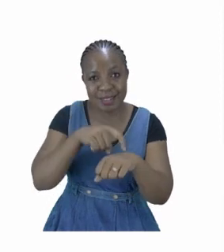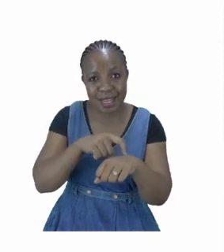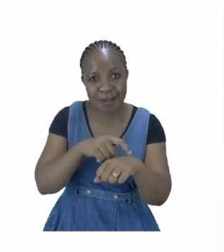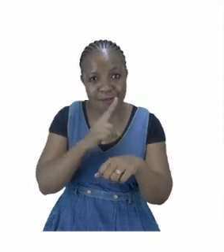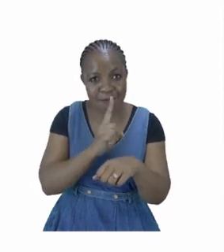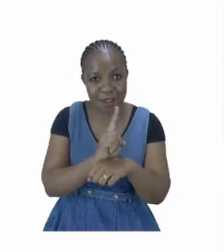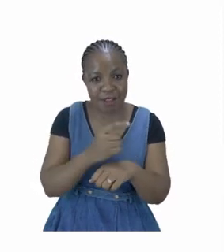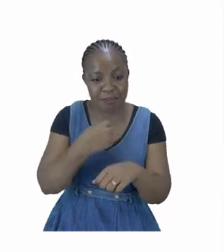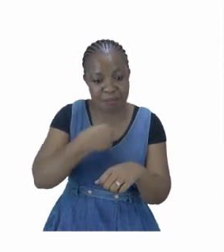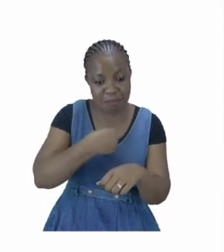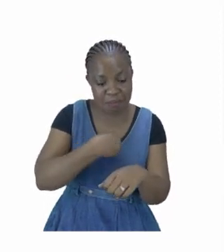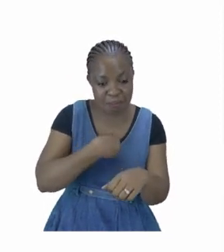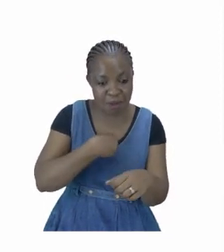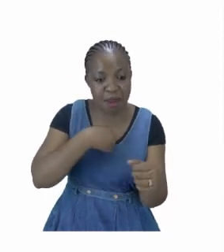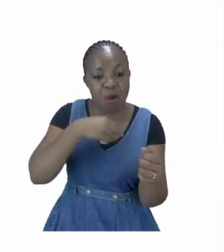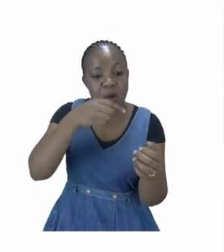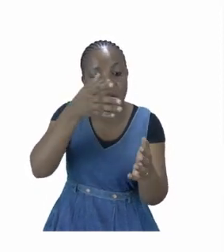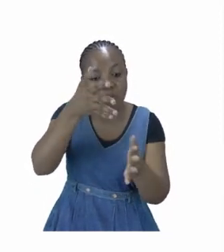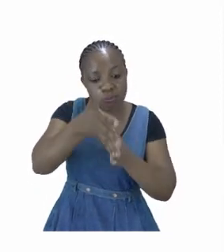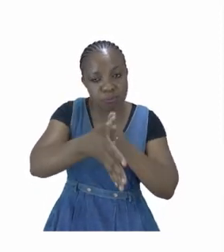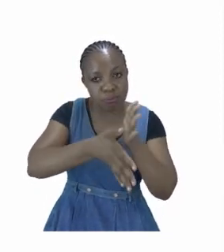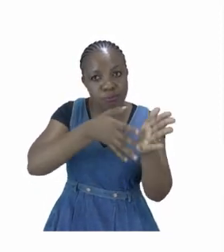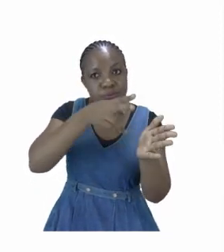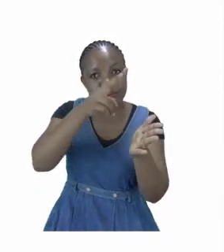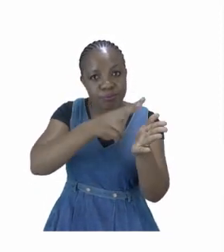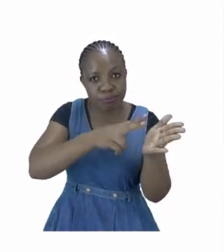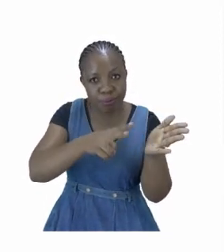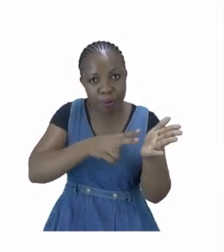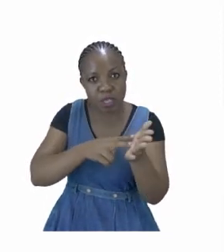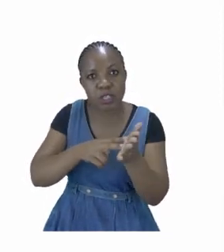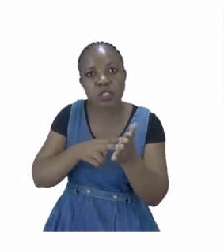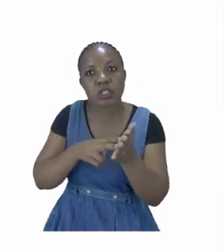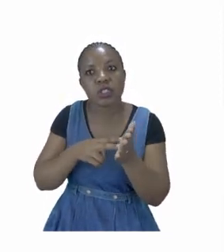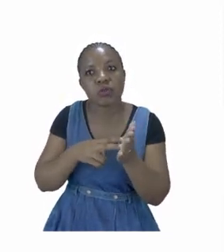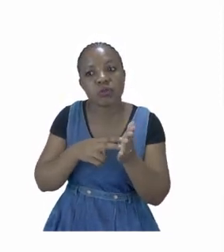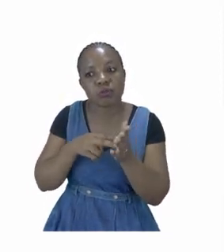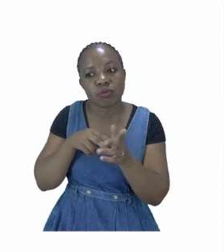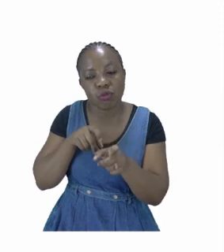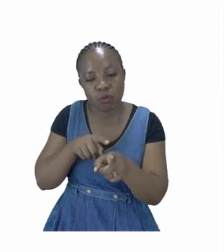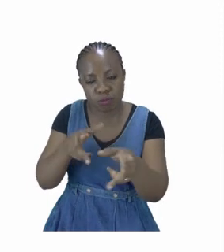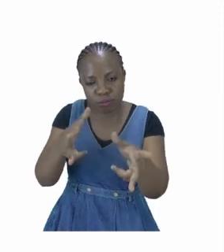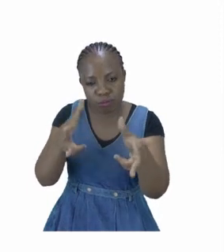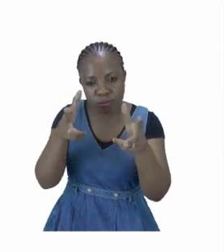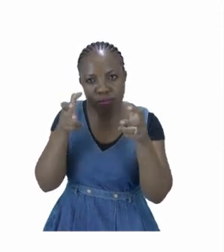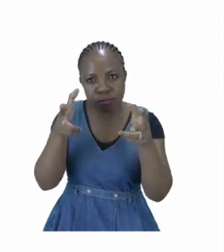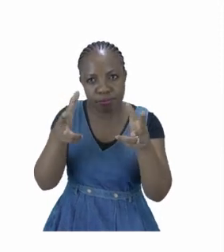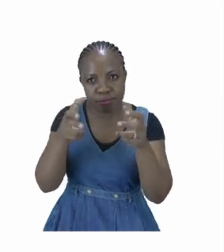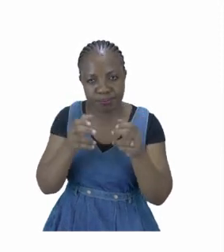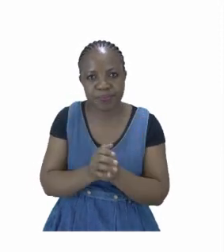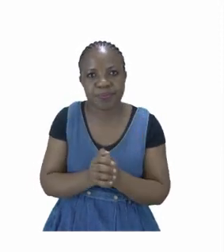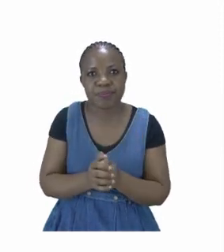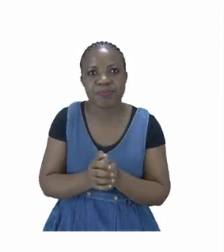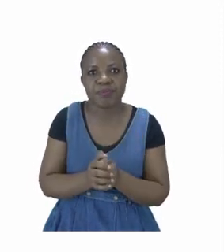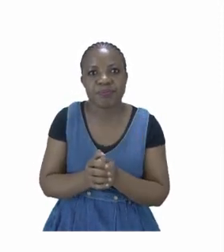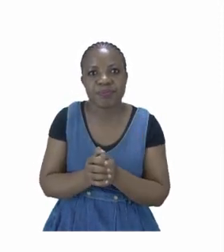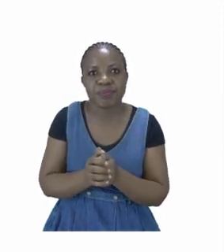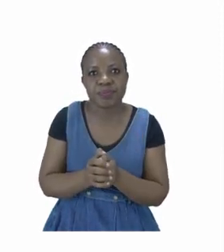your finger or with your pencil. Are you ready? Let's